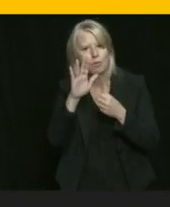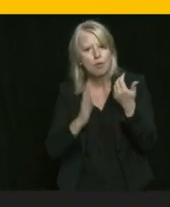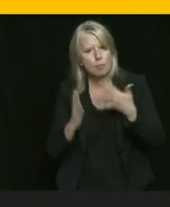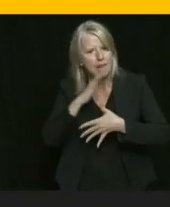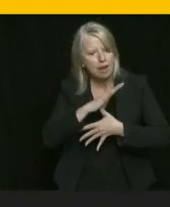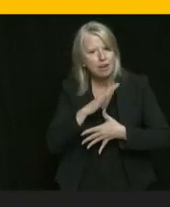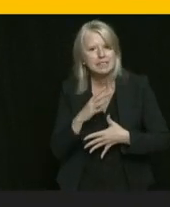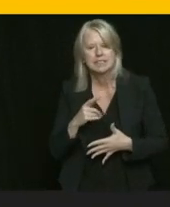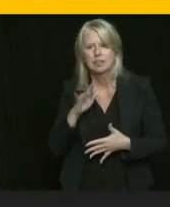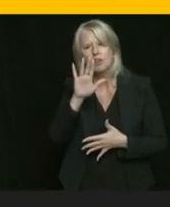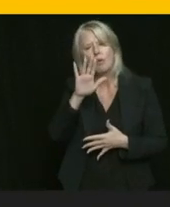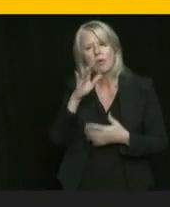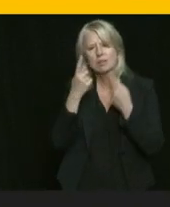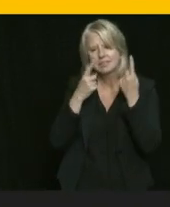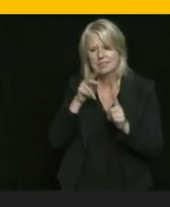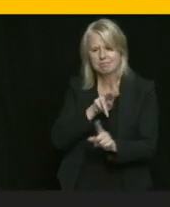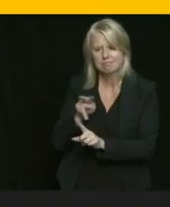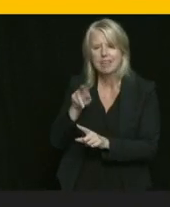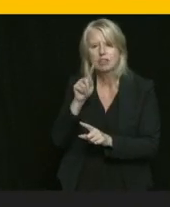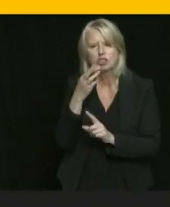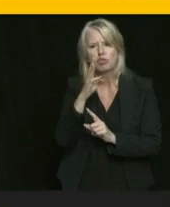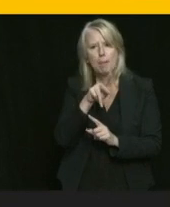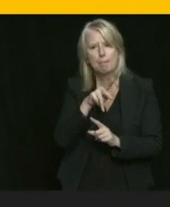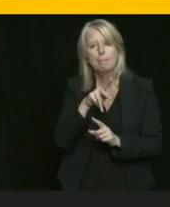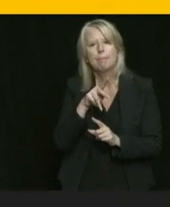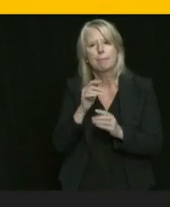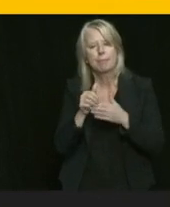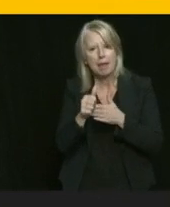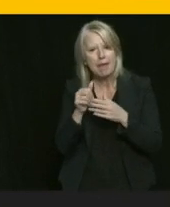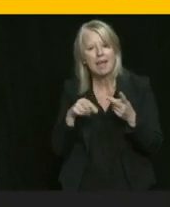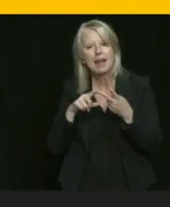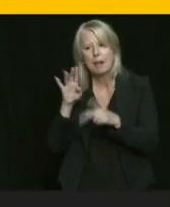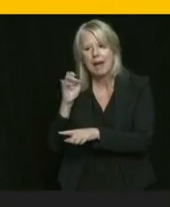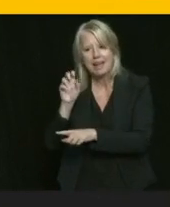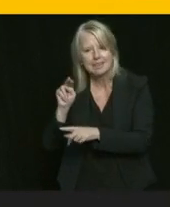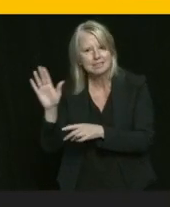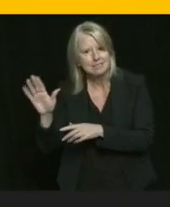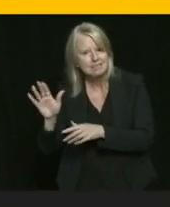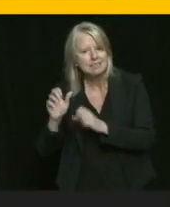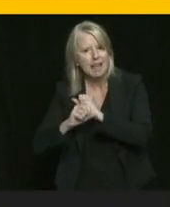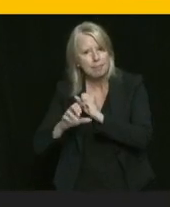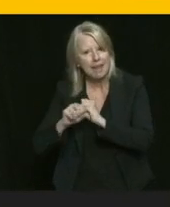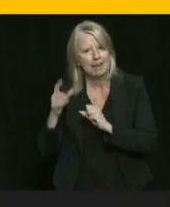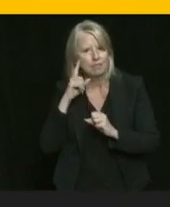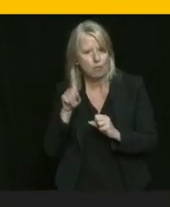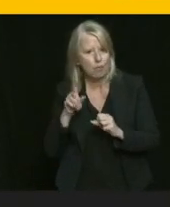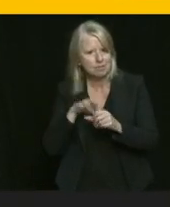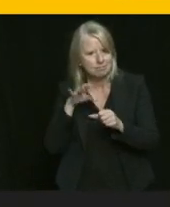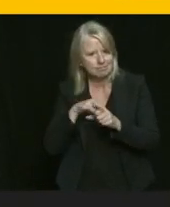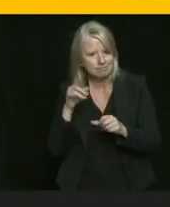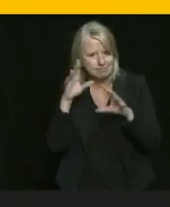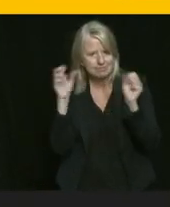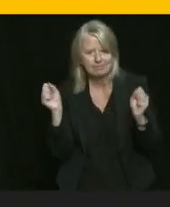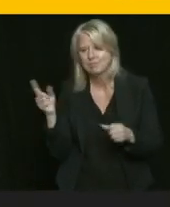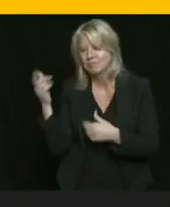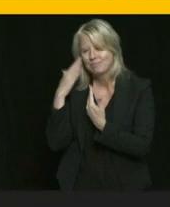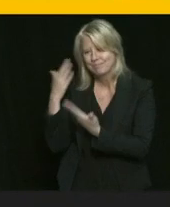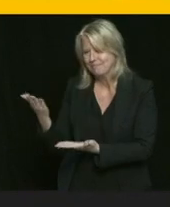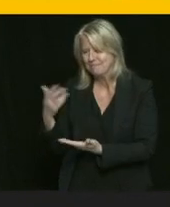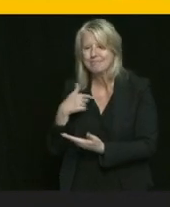been your take on the Trump campaign and the Biden campaign in the United States? As you know, Mercedes, I'm not going to